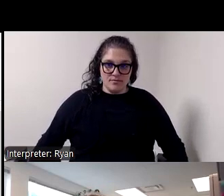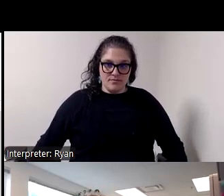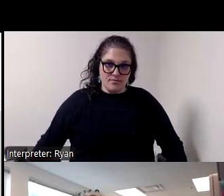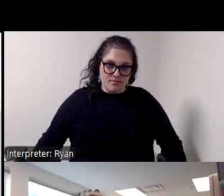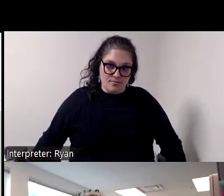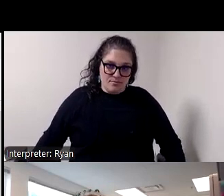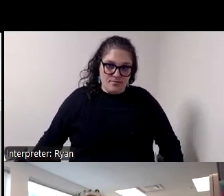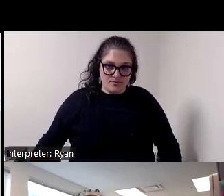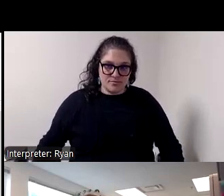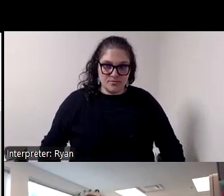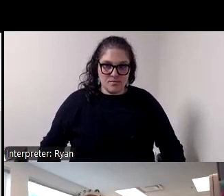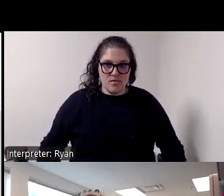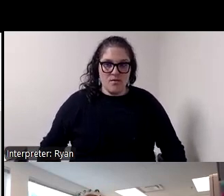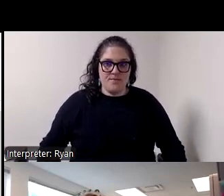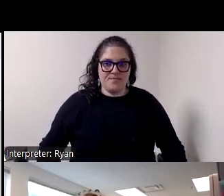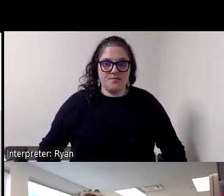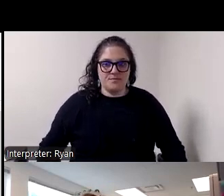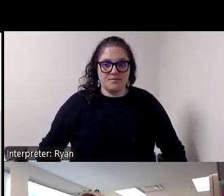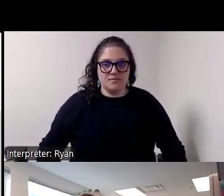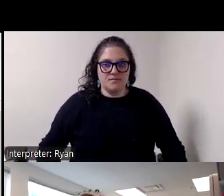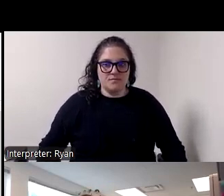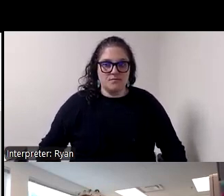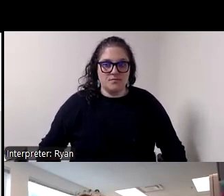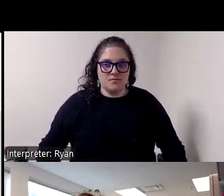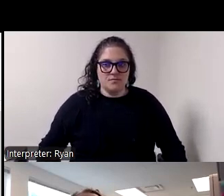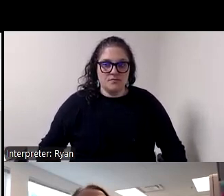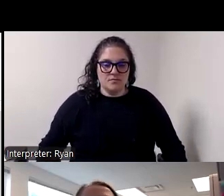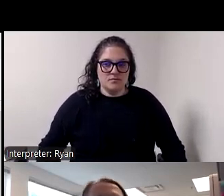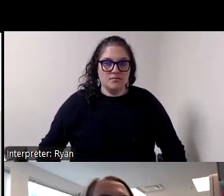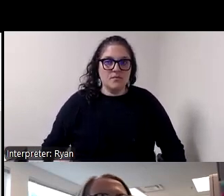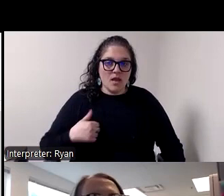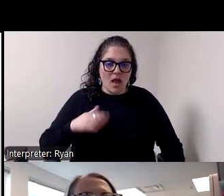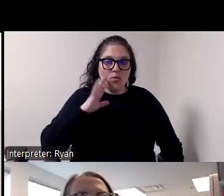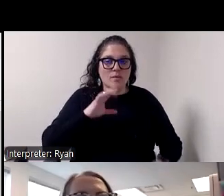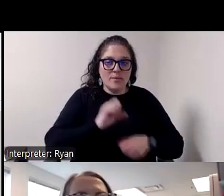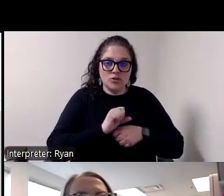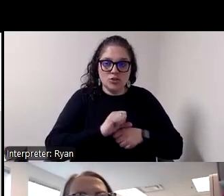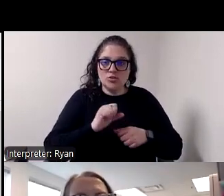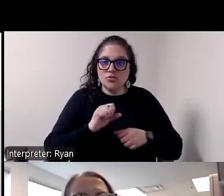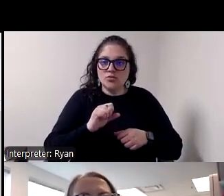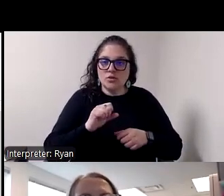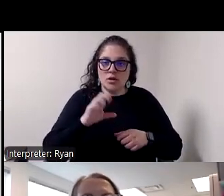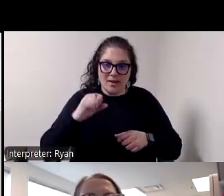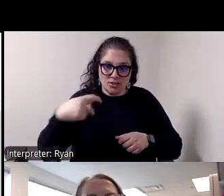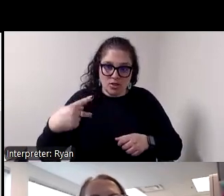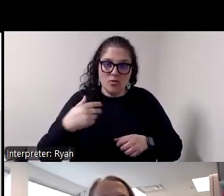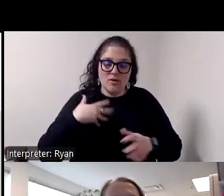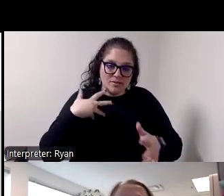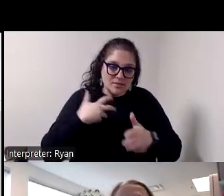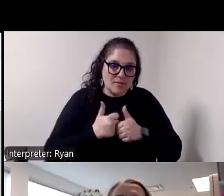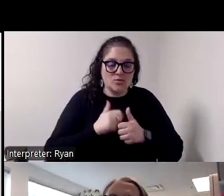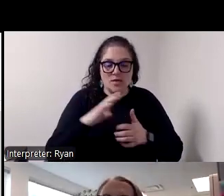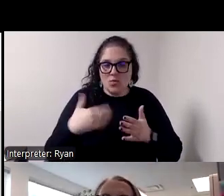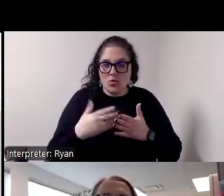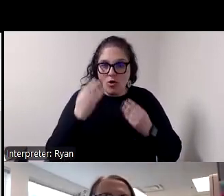for timesheets do not work. I'll make sure to work on that. I'll make sure that SharePoint is all up to date